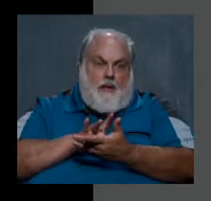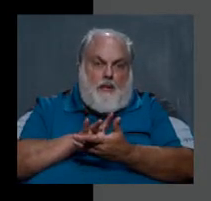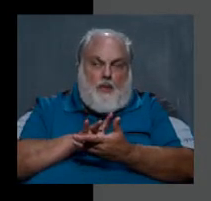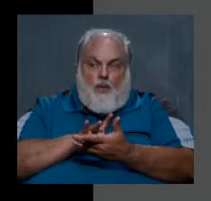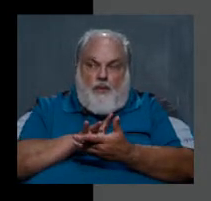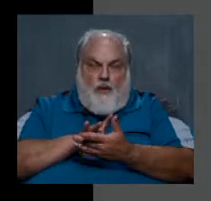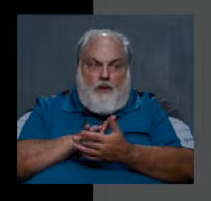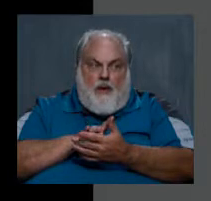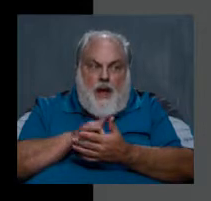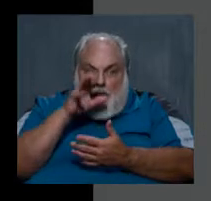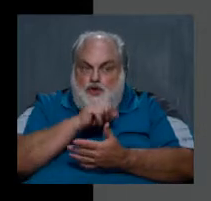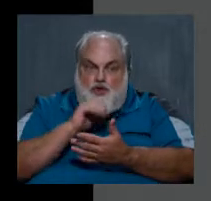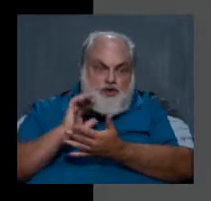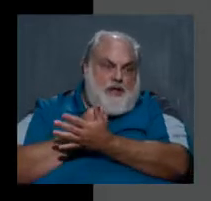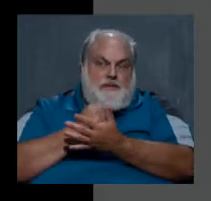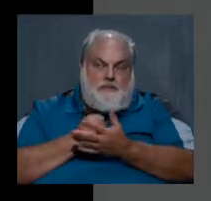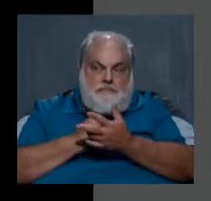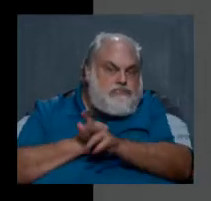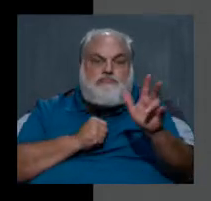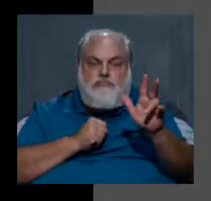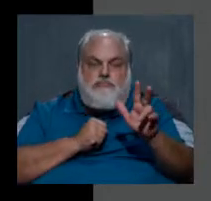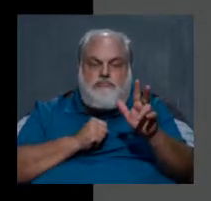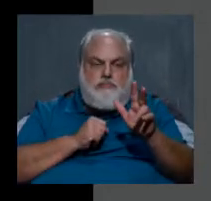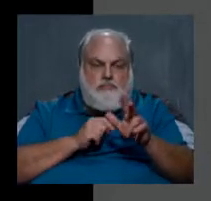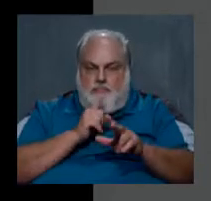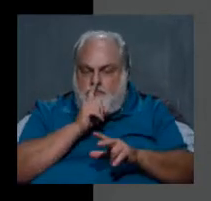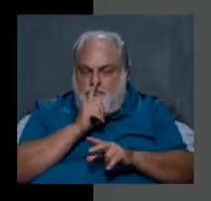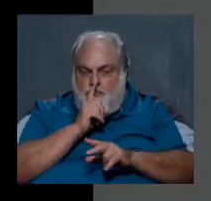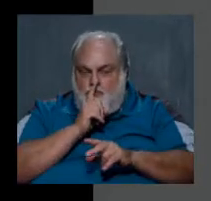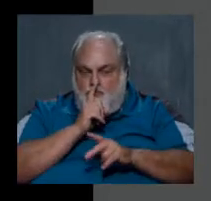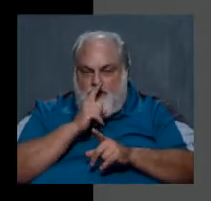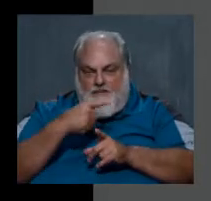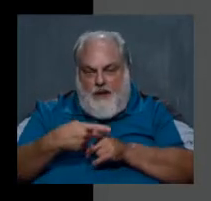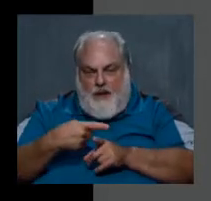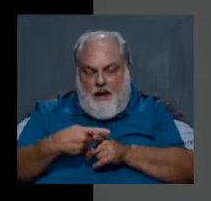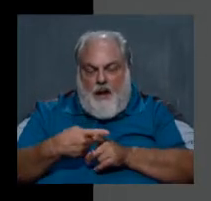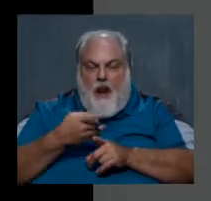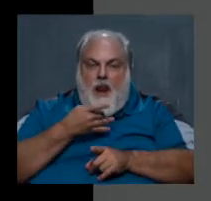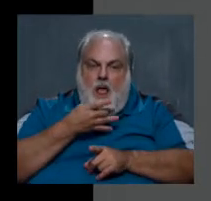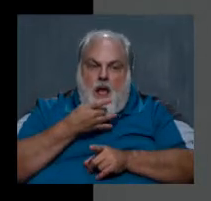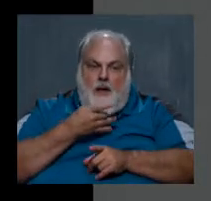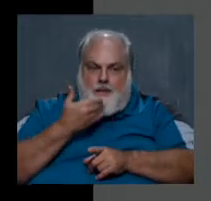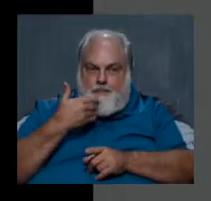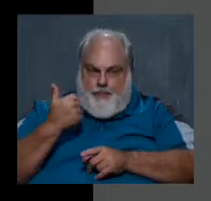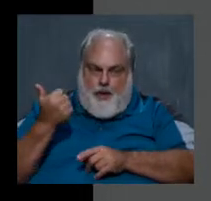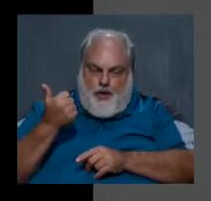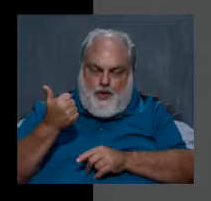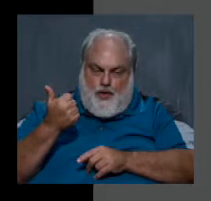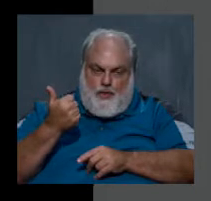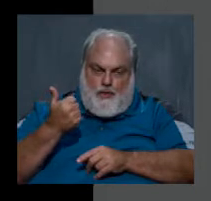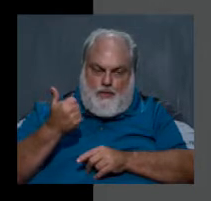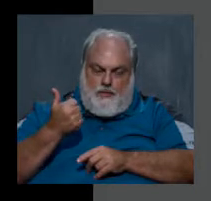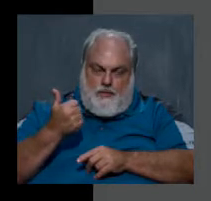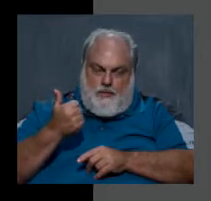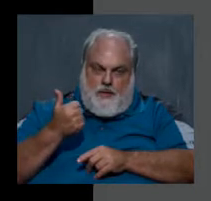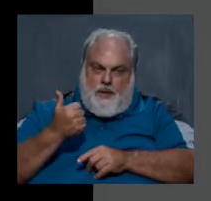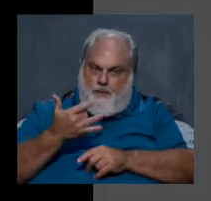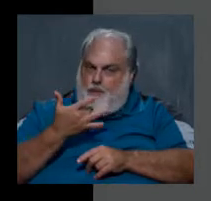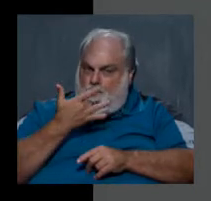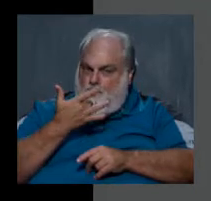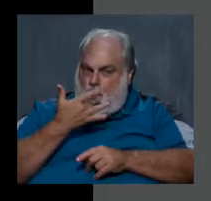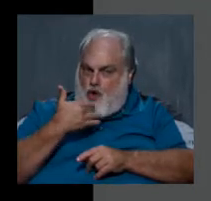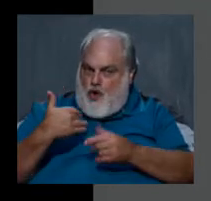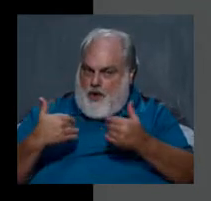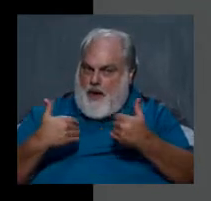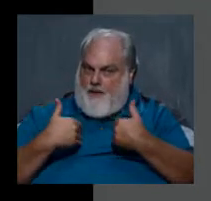out. Those are where we have a lot of accidents. So having traffic at an intersection is preferable to having